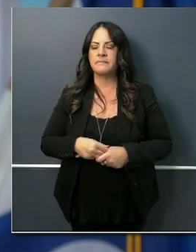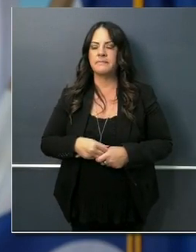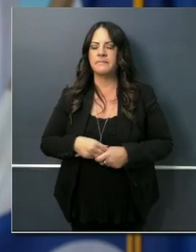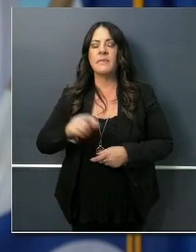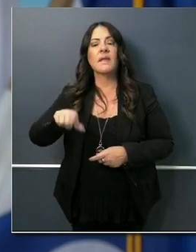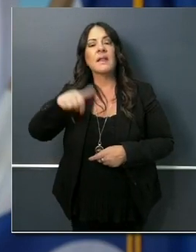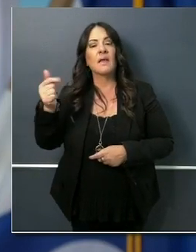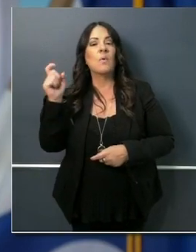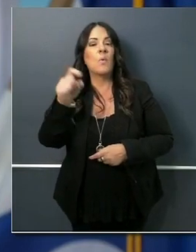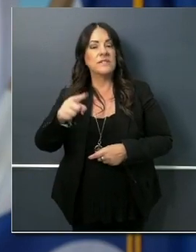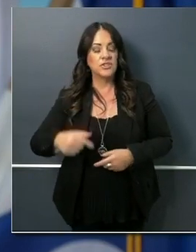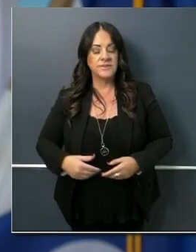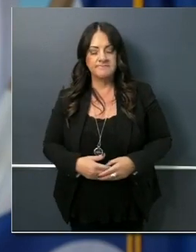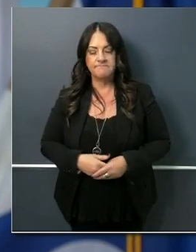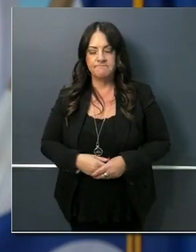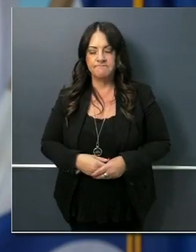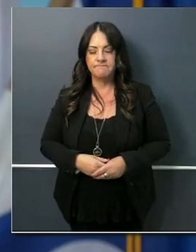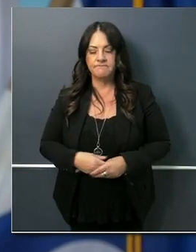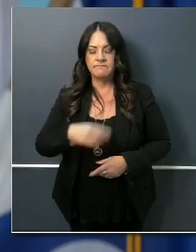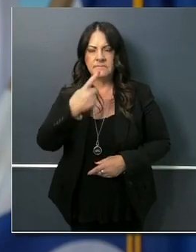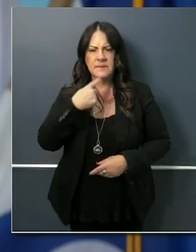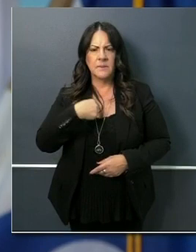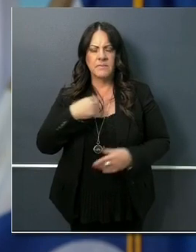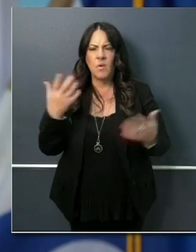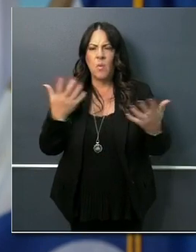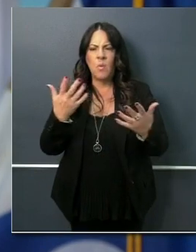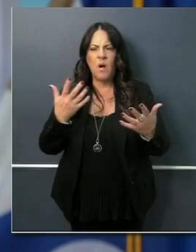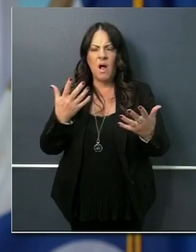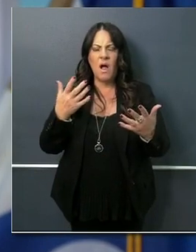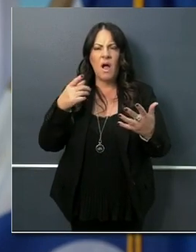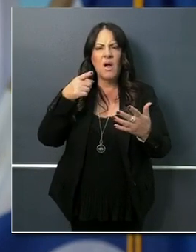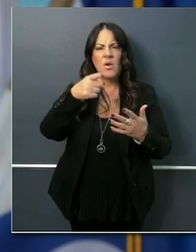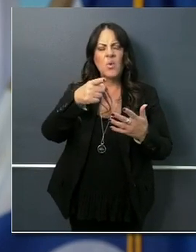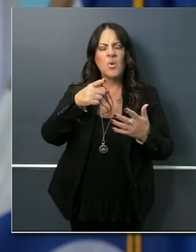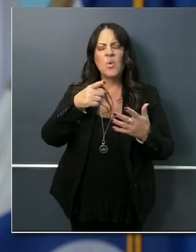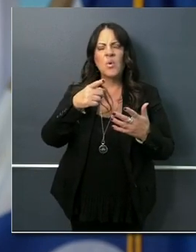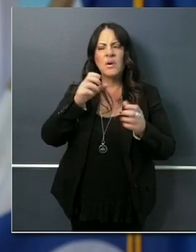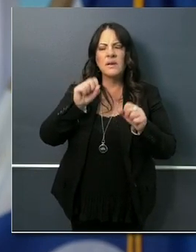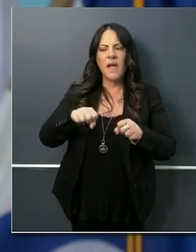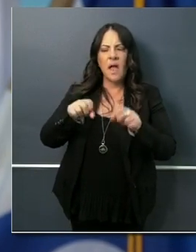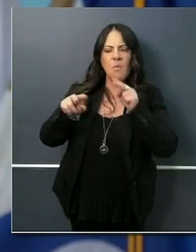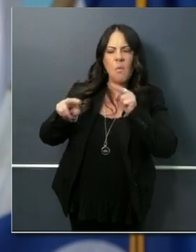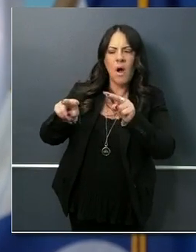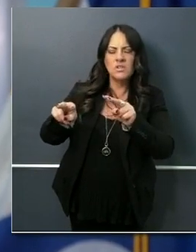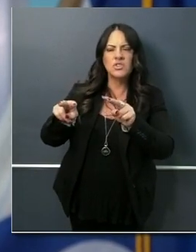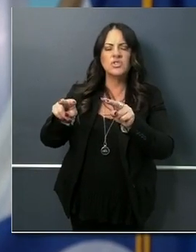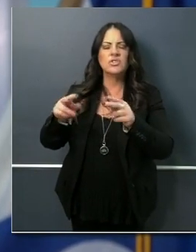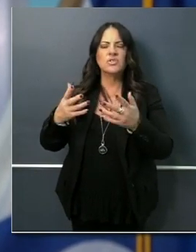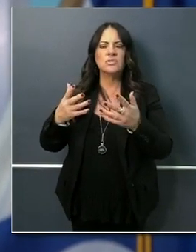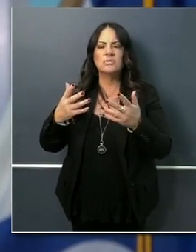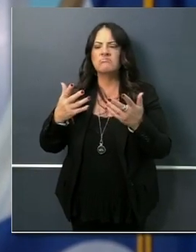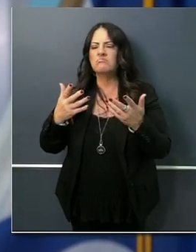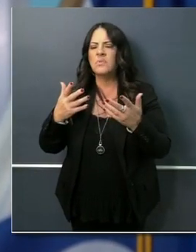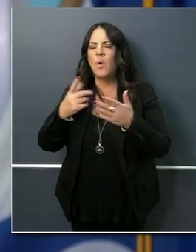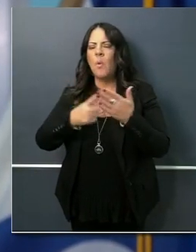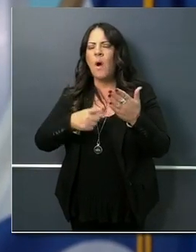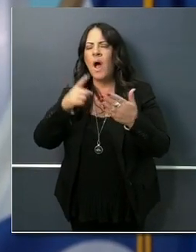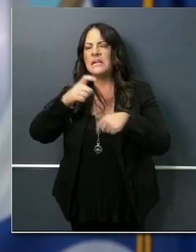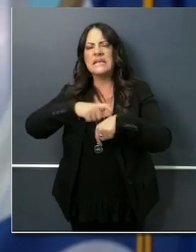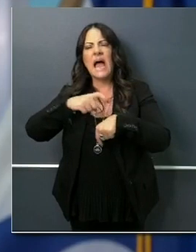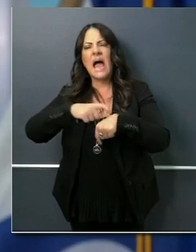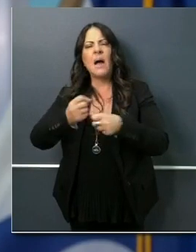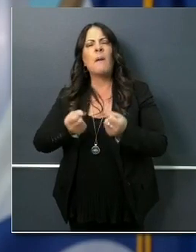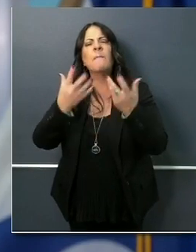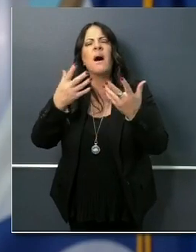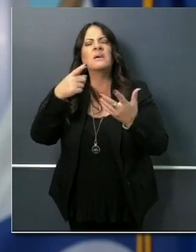more information about what key metric you guys are watching to determine when you can begin that transition back to normalcy? Tomorrow. And I'm